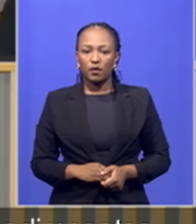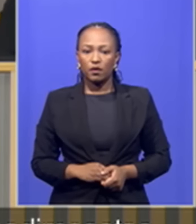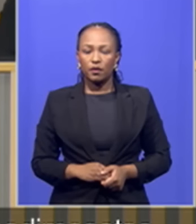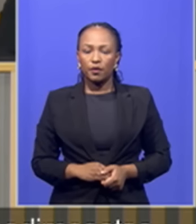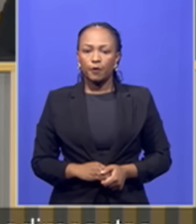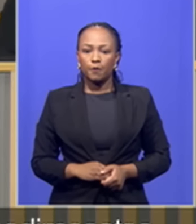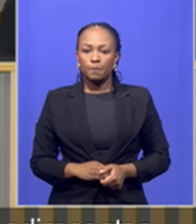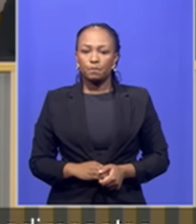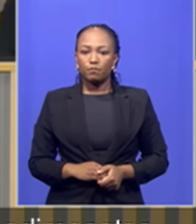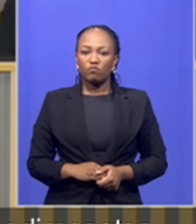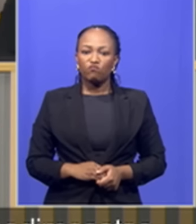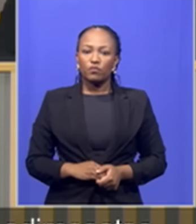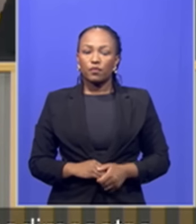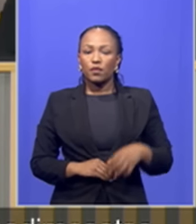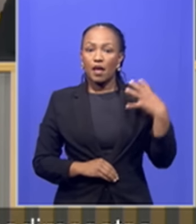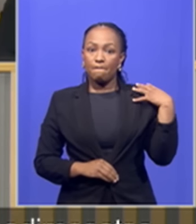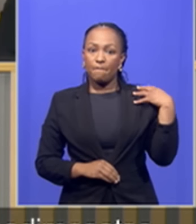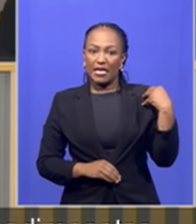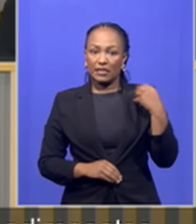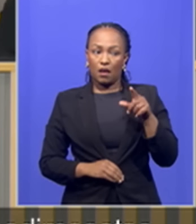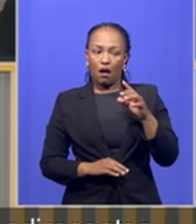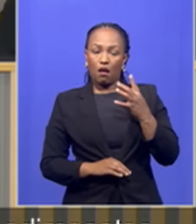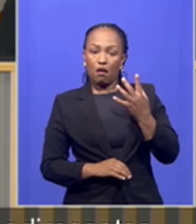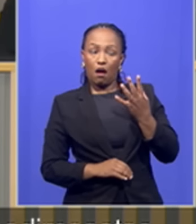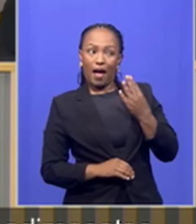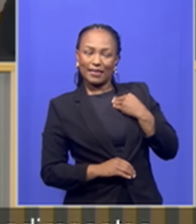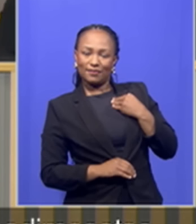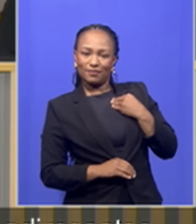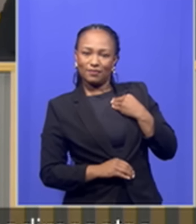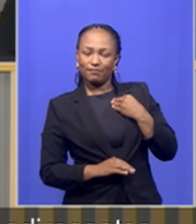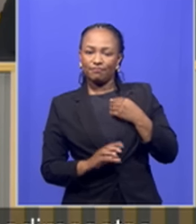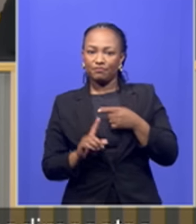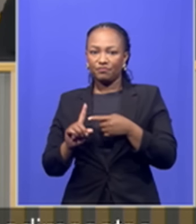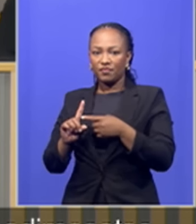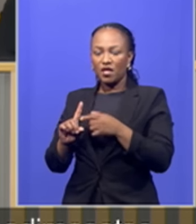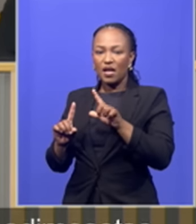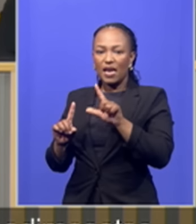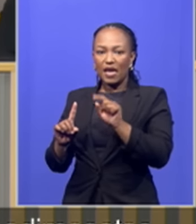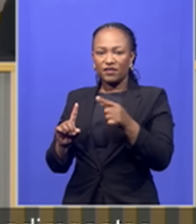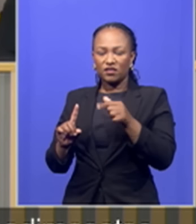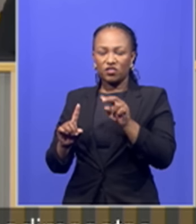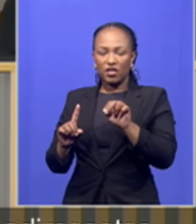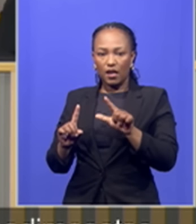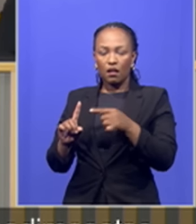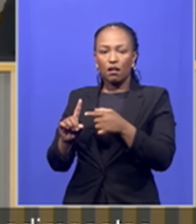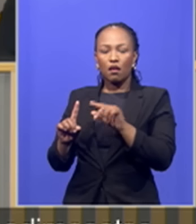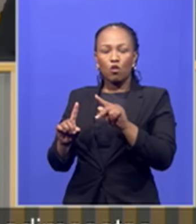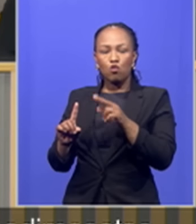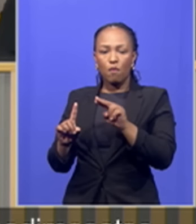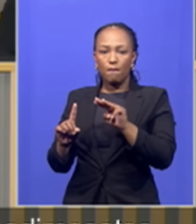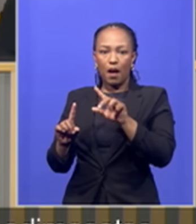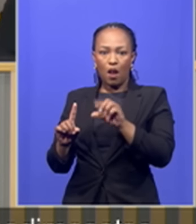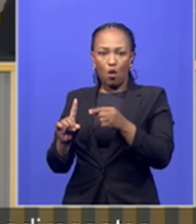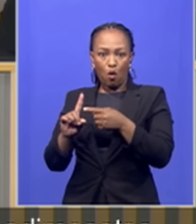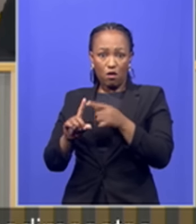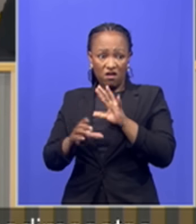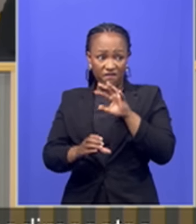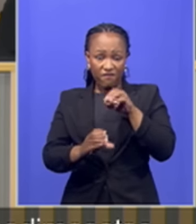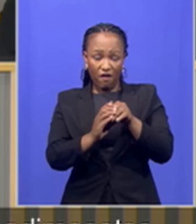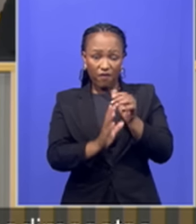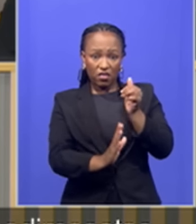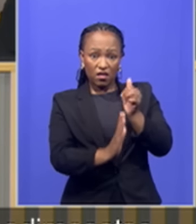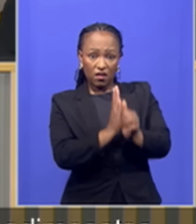if Lieutenant General Khumalo was also involved in the planning and the killing of Sindiso Magaka. And I